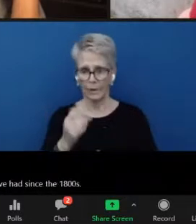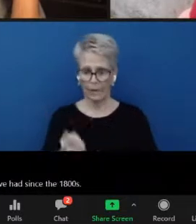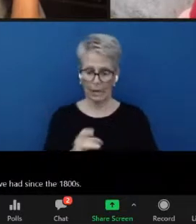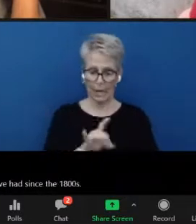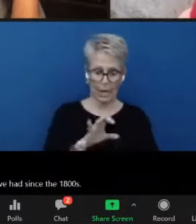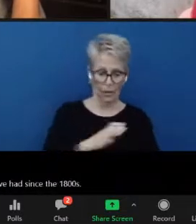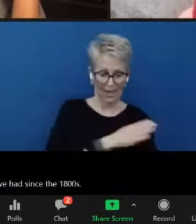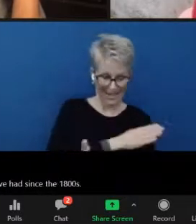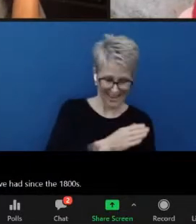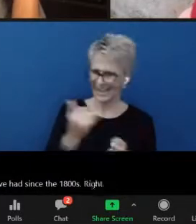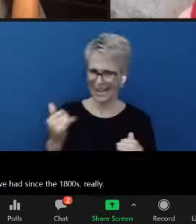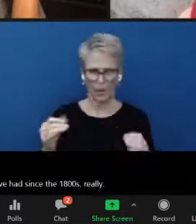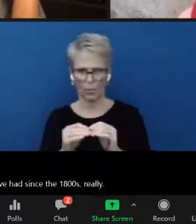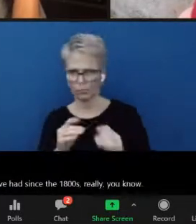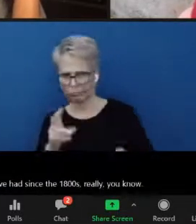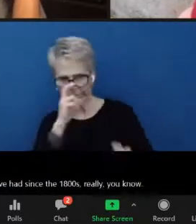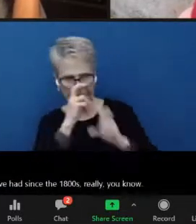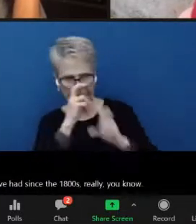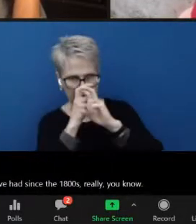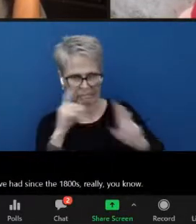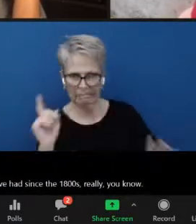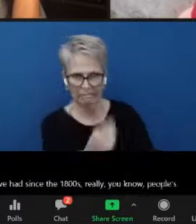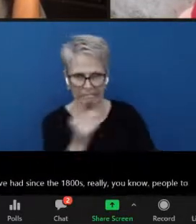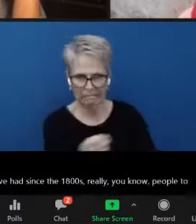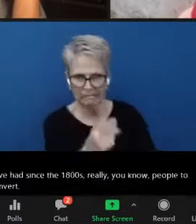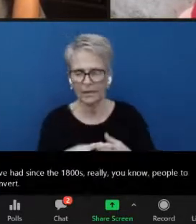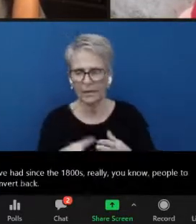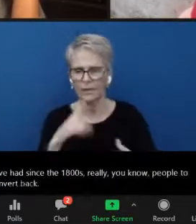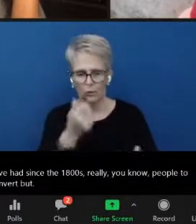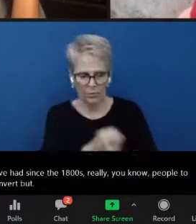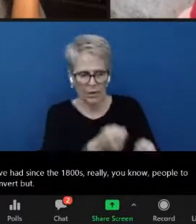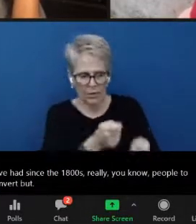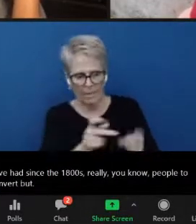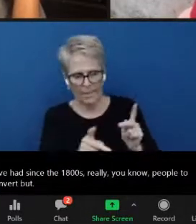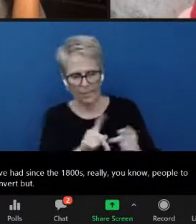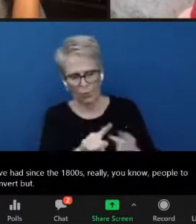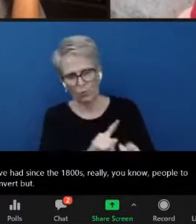1800s. Really, people convert, but